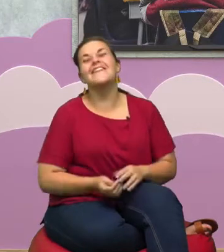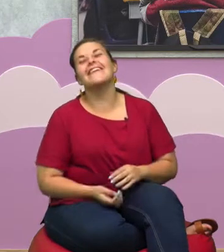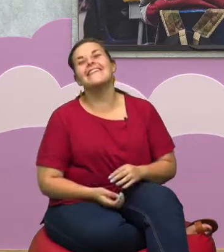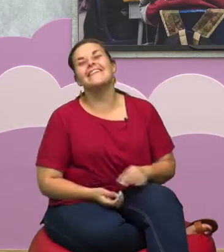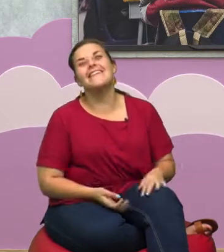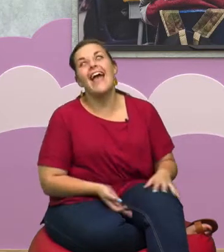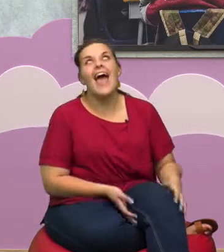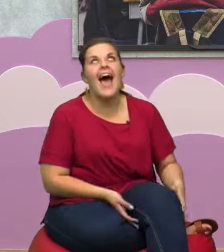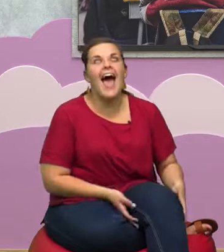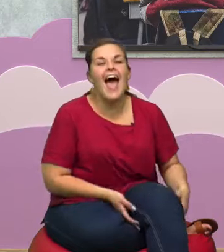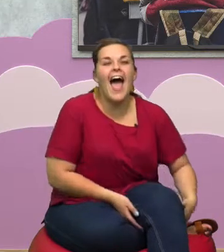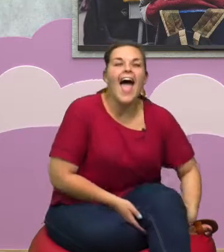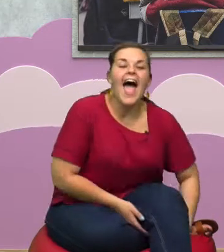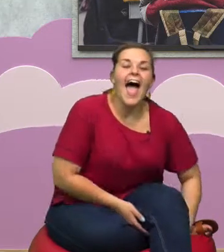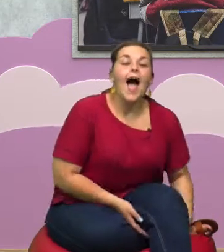Stupid way to.